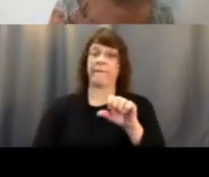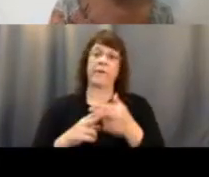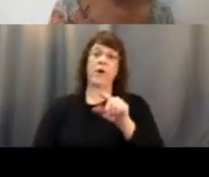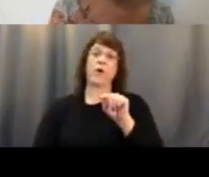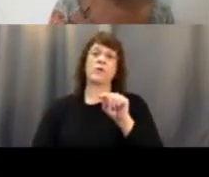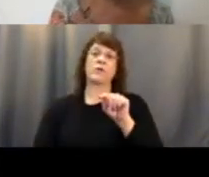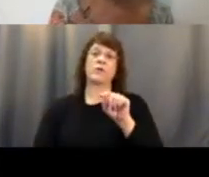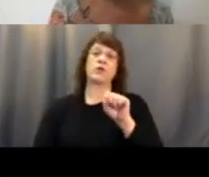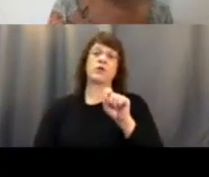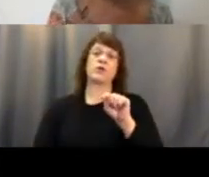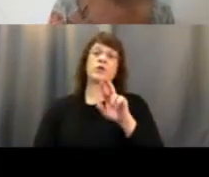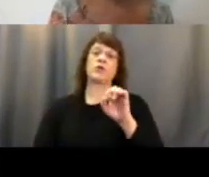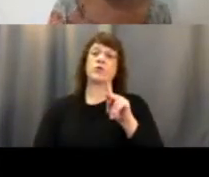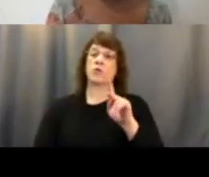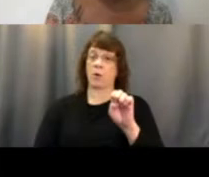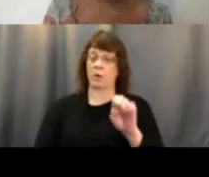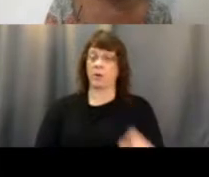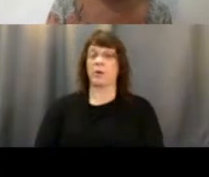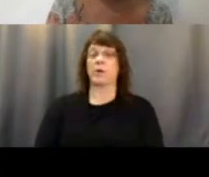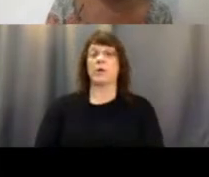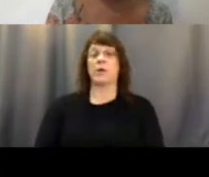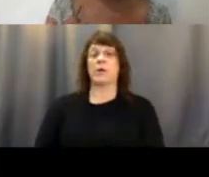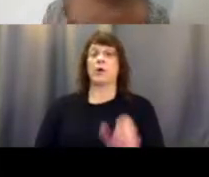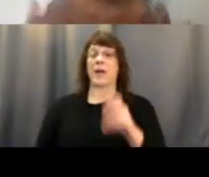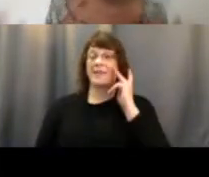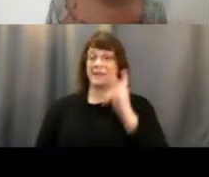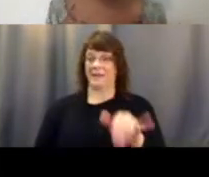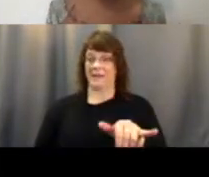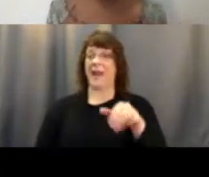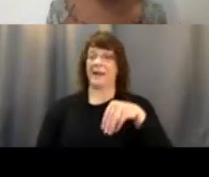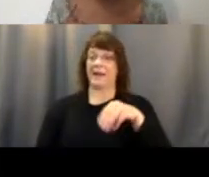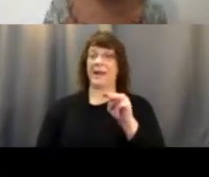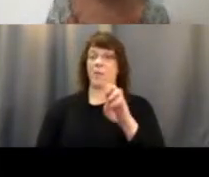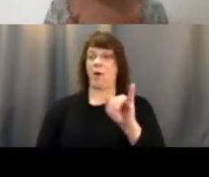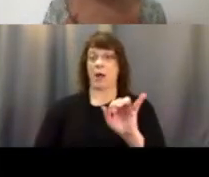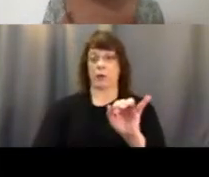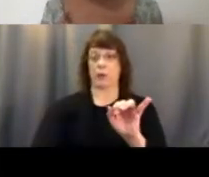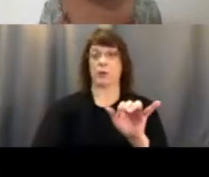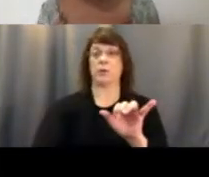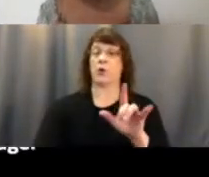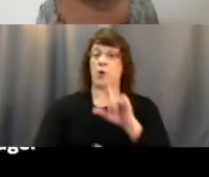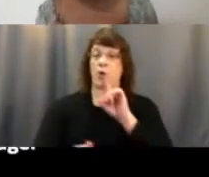of thing in an MRI as well. So they're very useful for doctors.